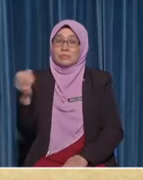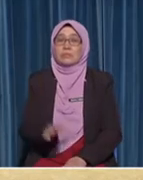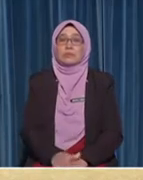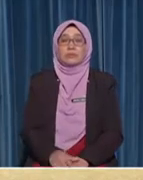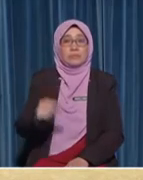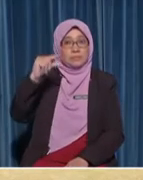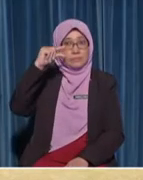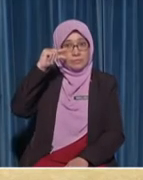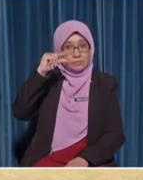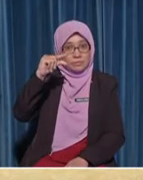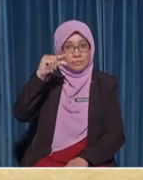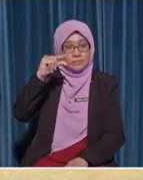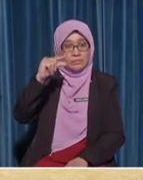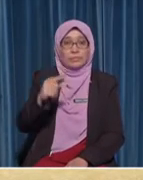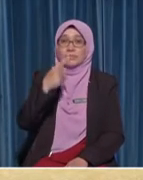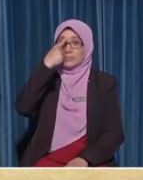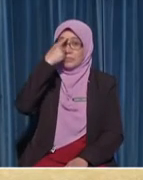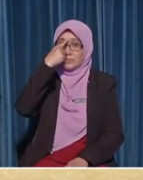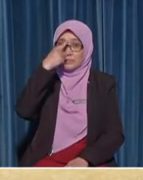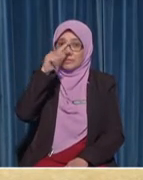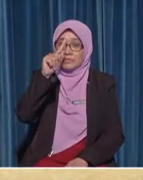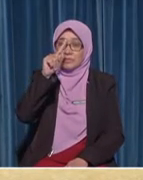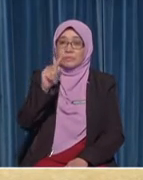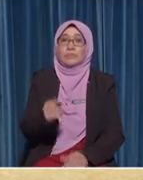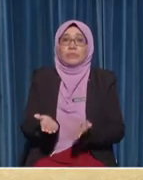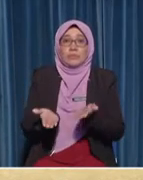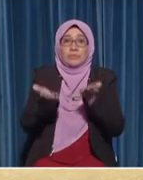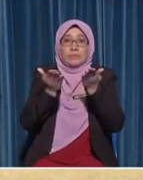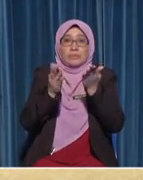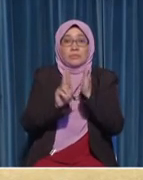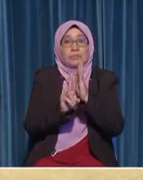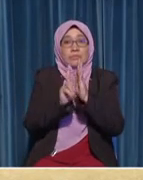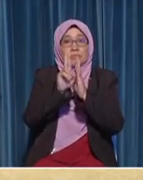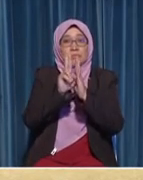is used for lighter object.